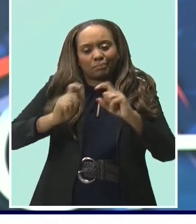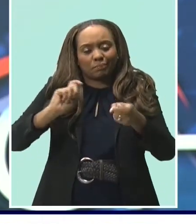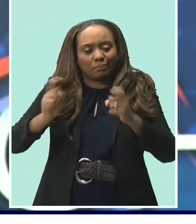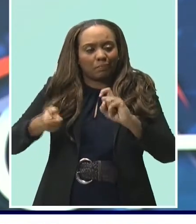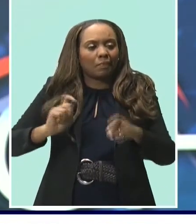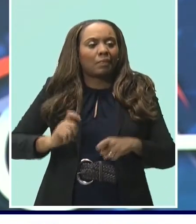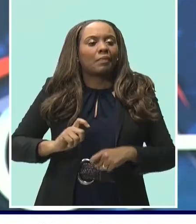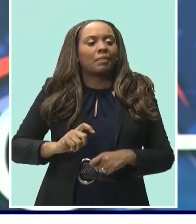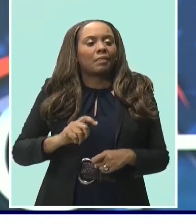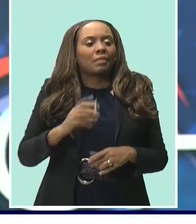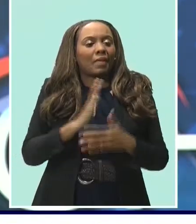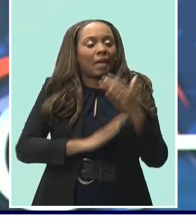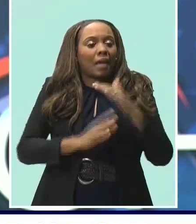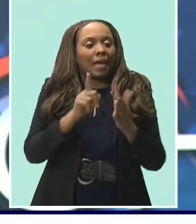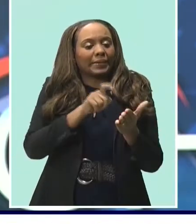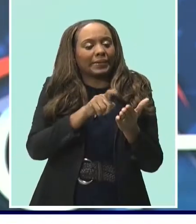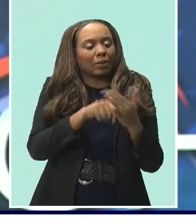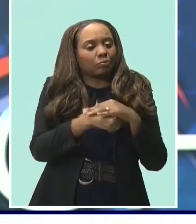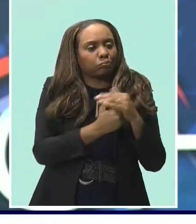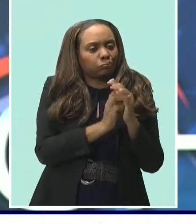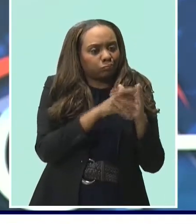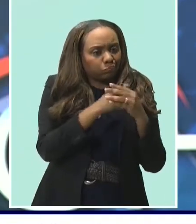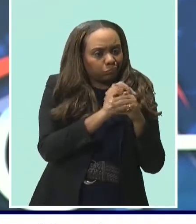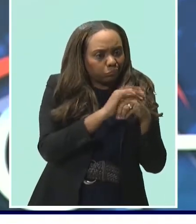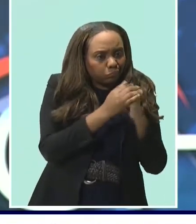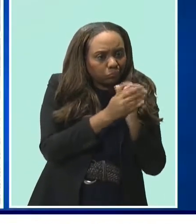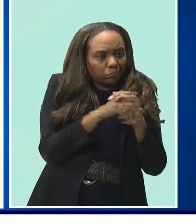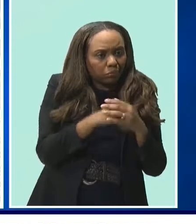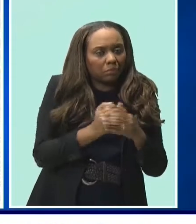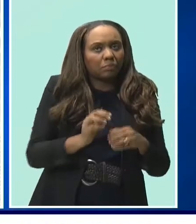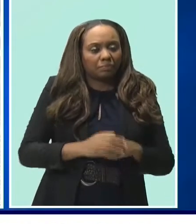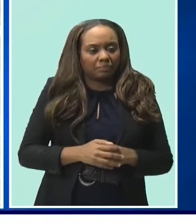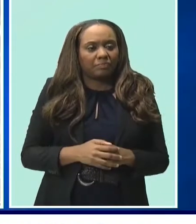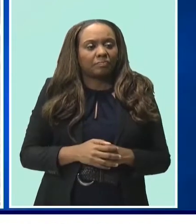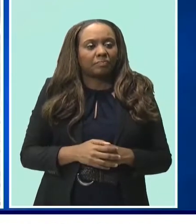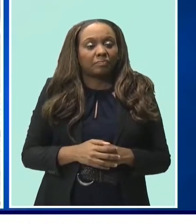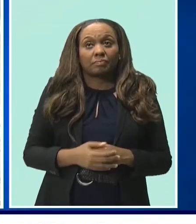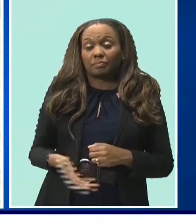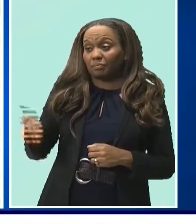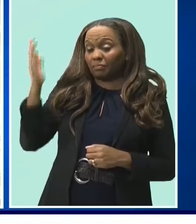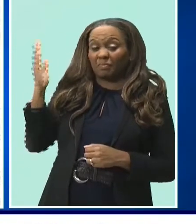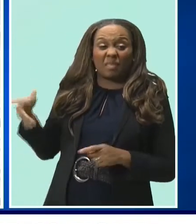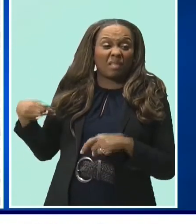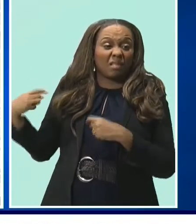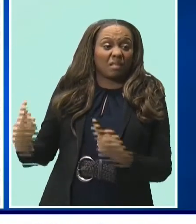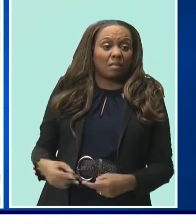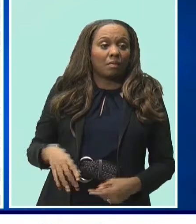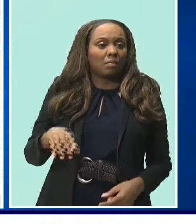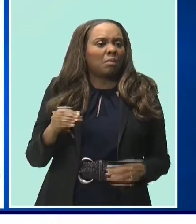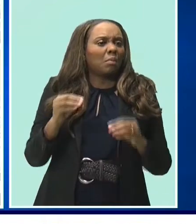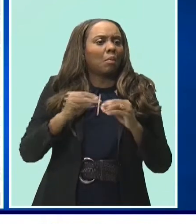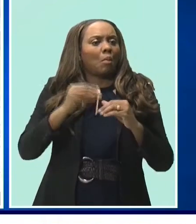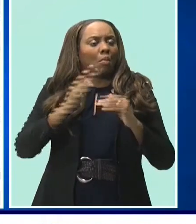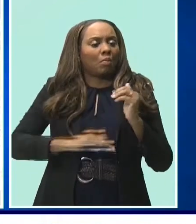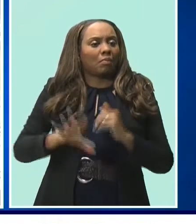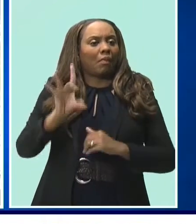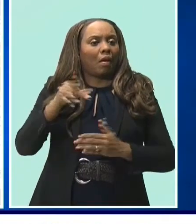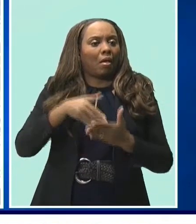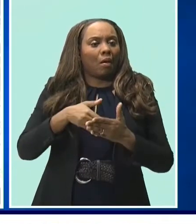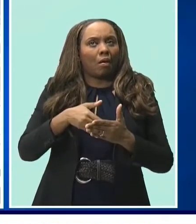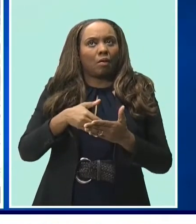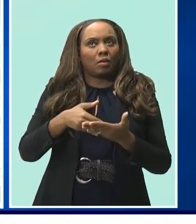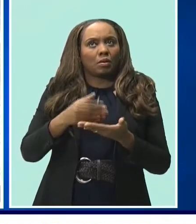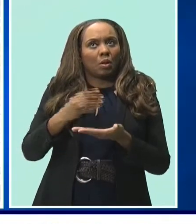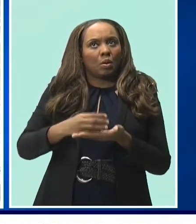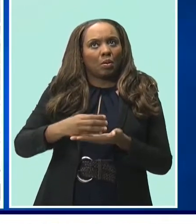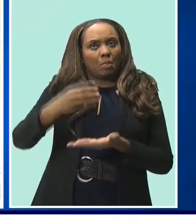the donation of a second batch of hand sanitizer. Mount Gay Distilleries Limited has so far donated more than 8,000 bottles of